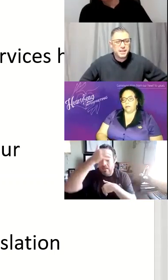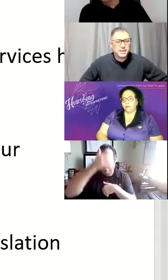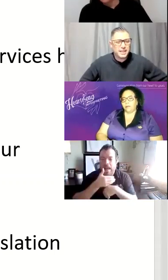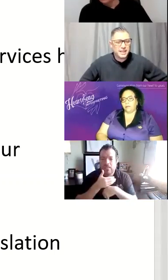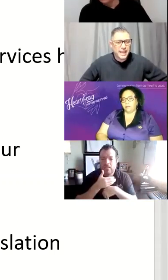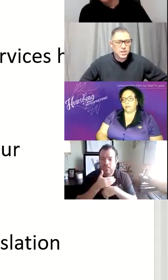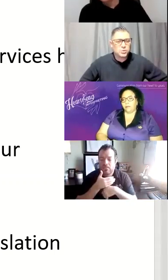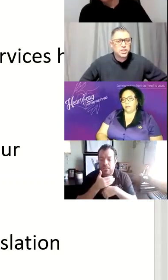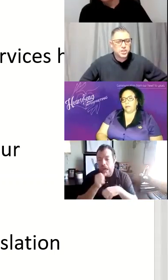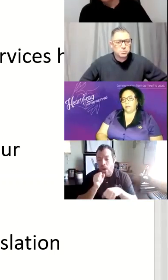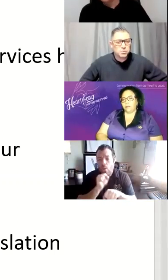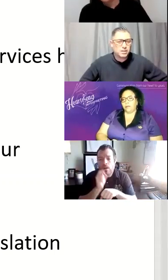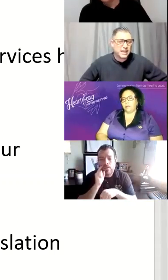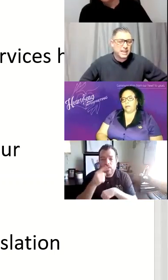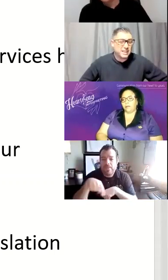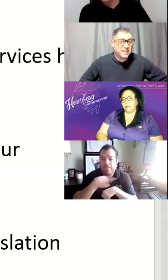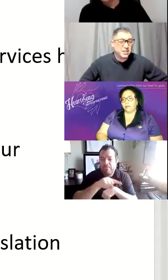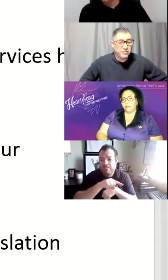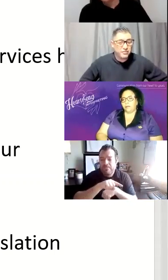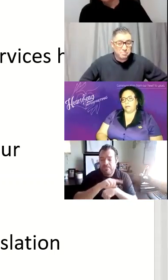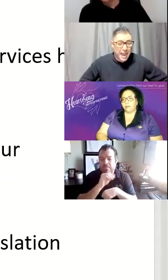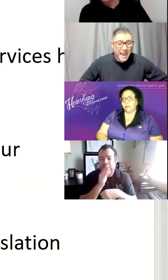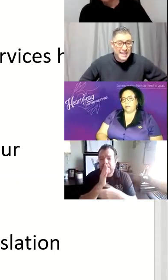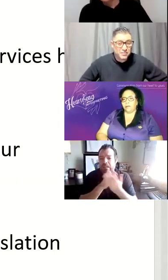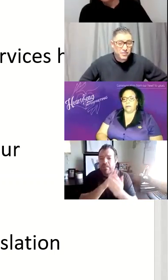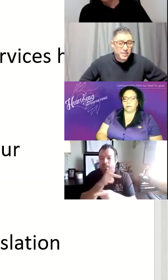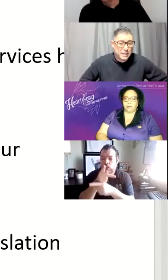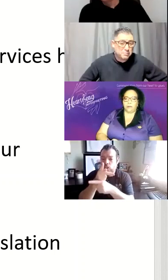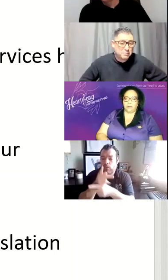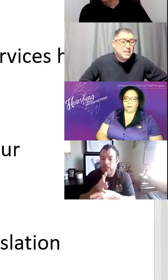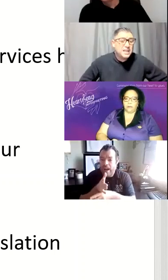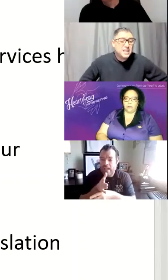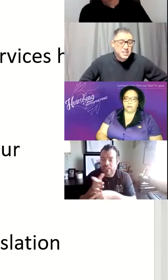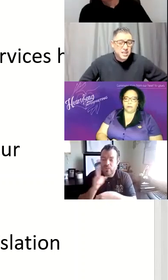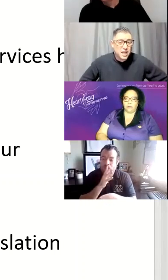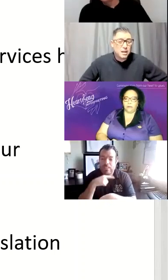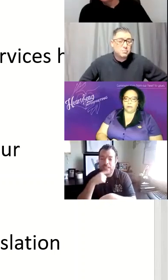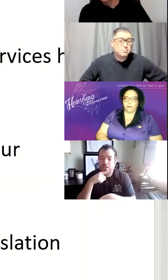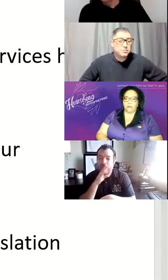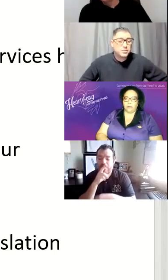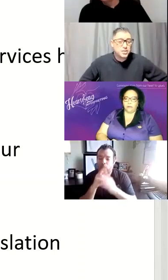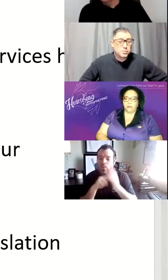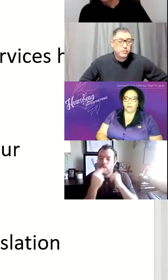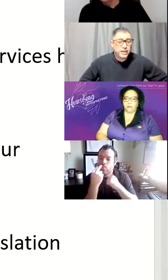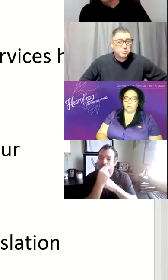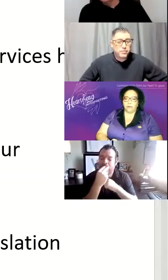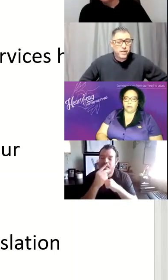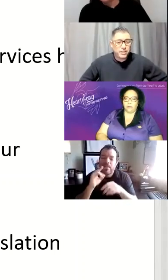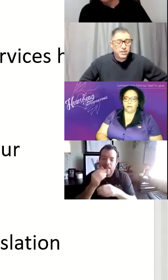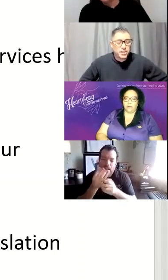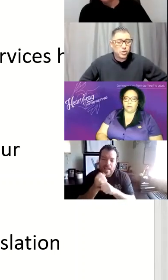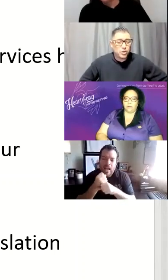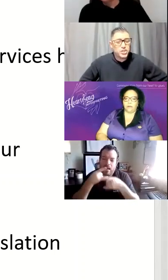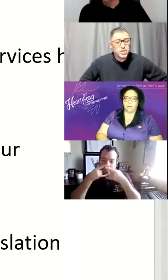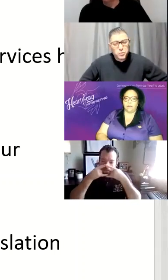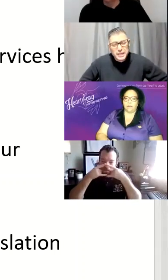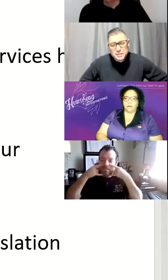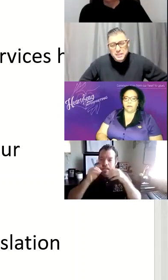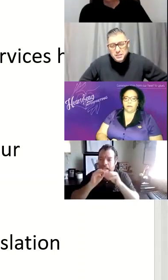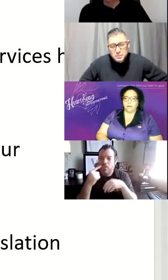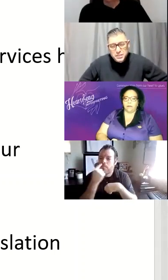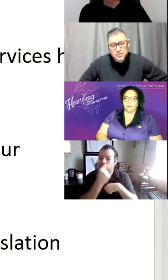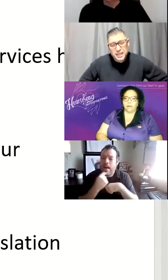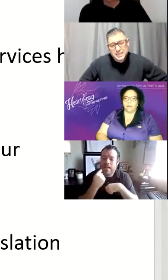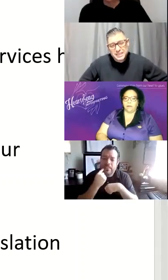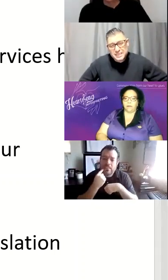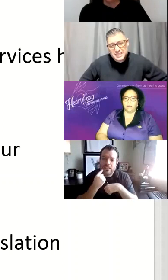between the actual consumer and the clear mask for them. Some providers, do relips a